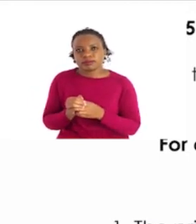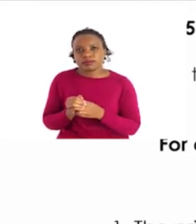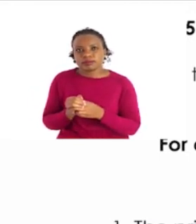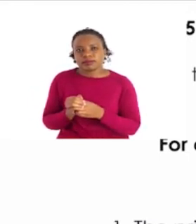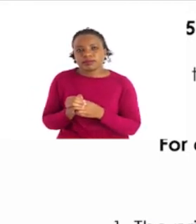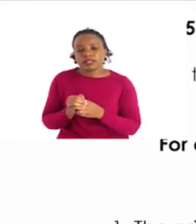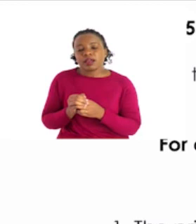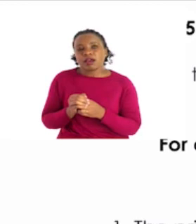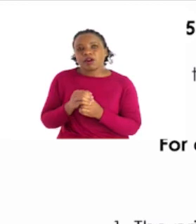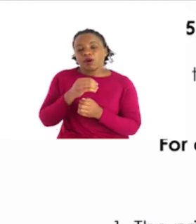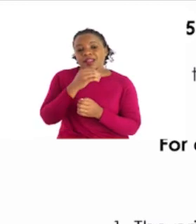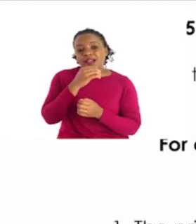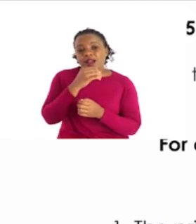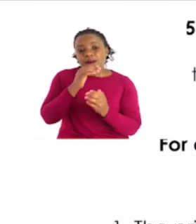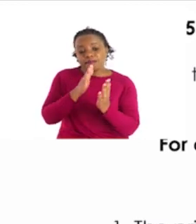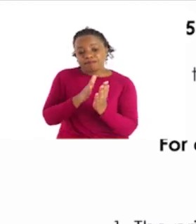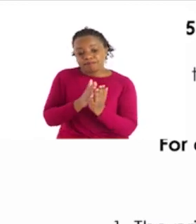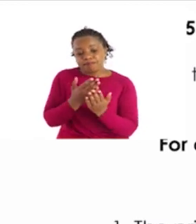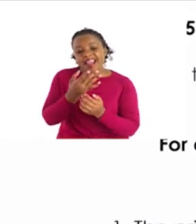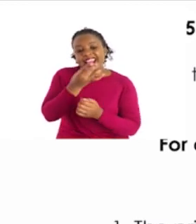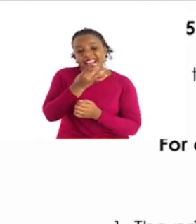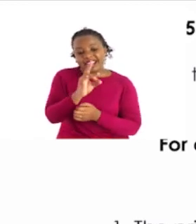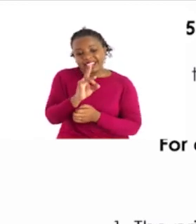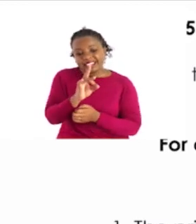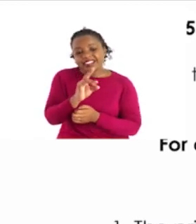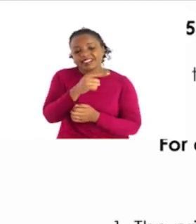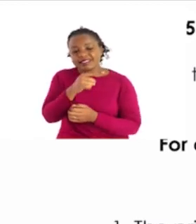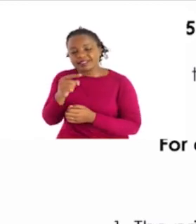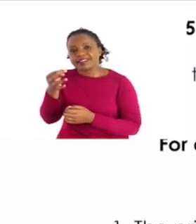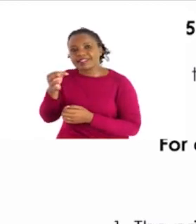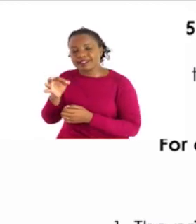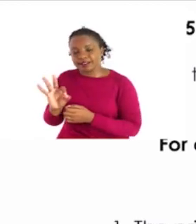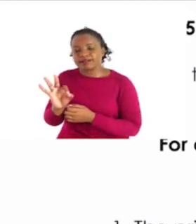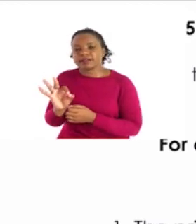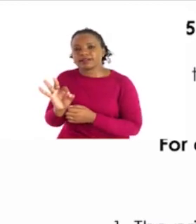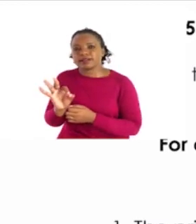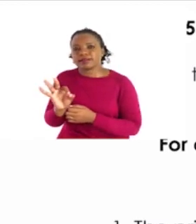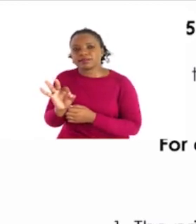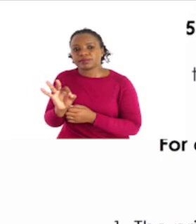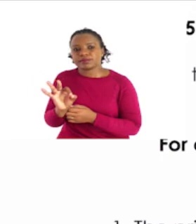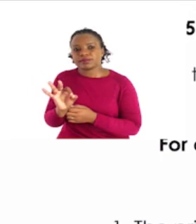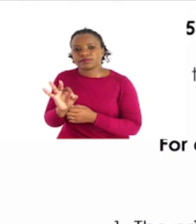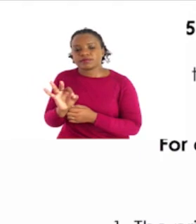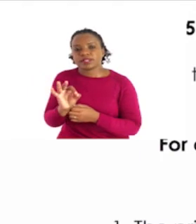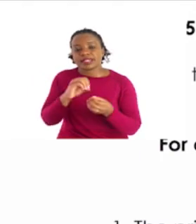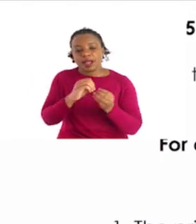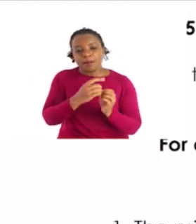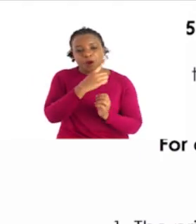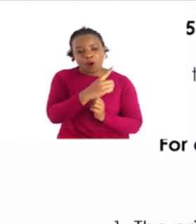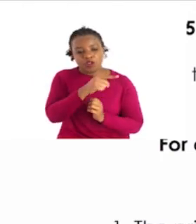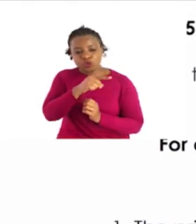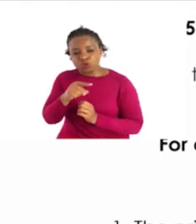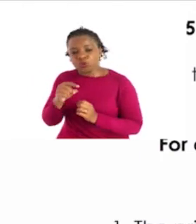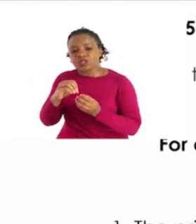on until page 9. The instructions are, identify the